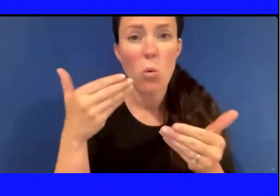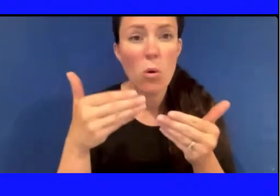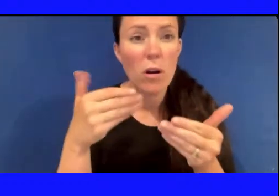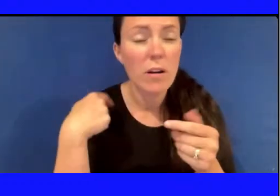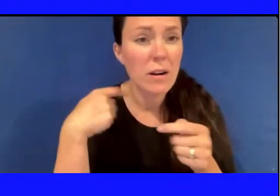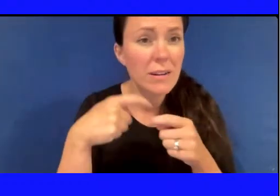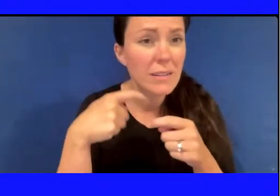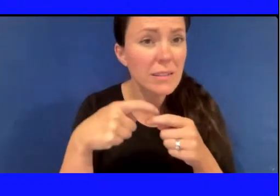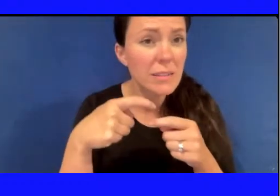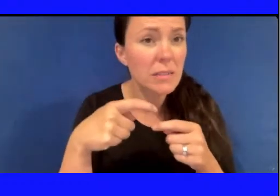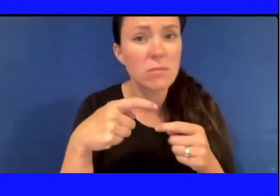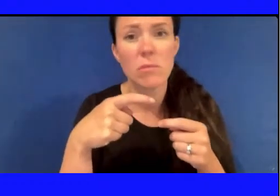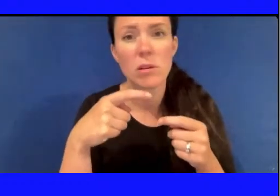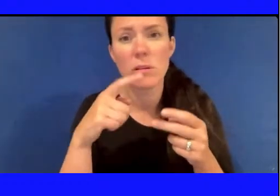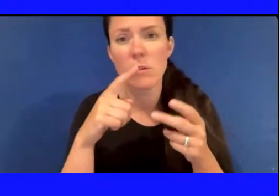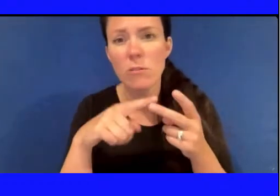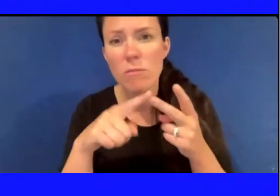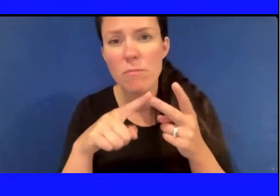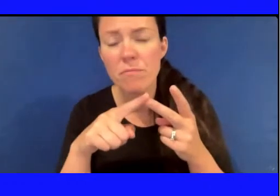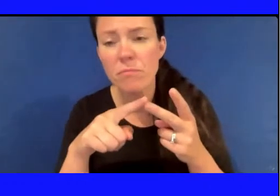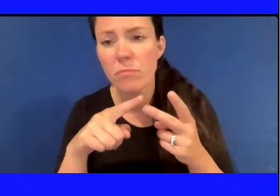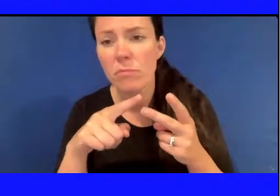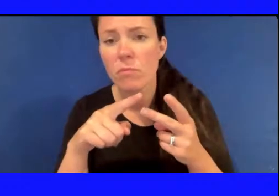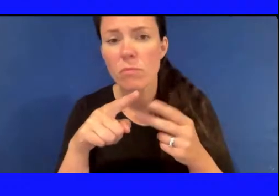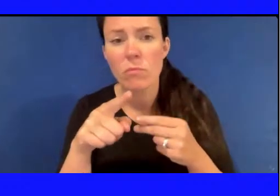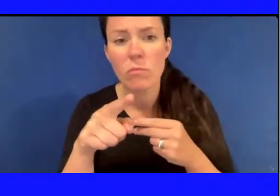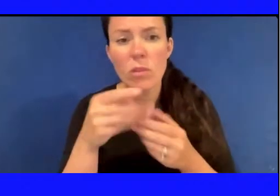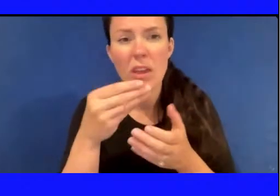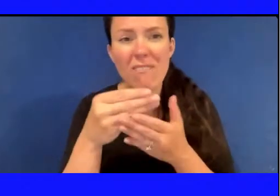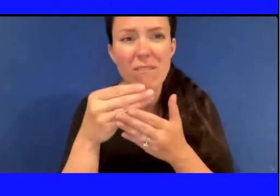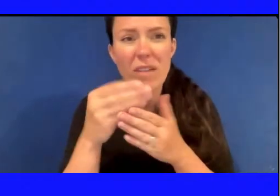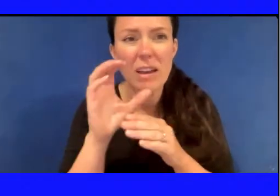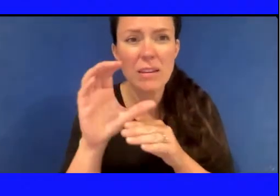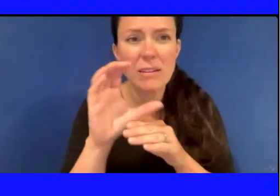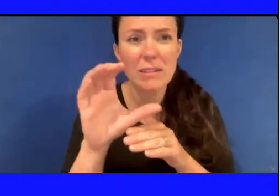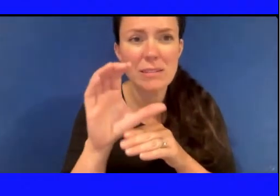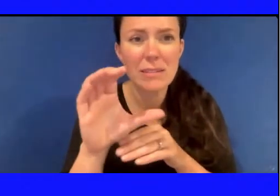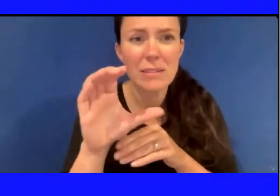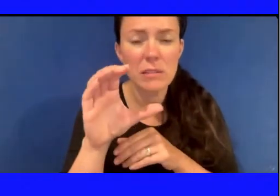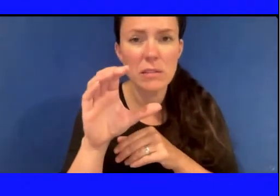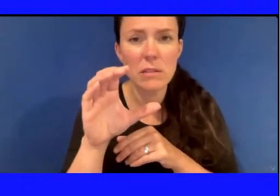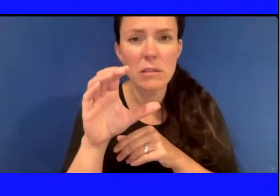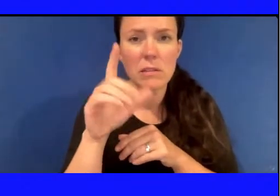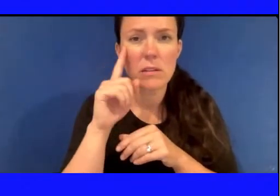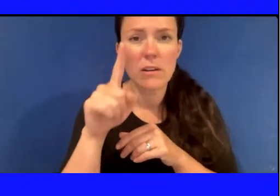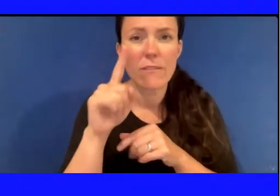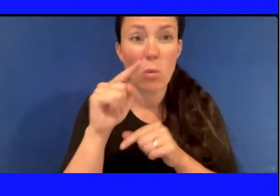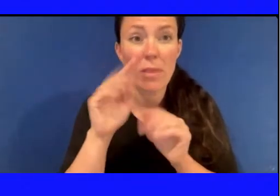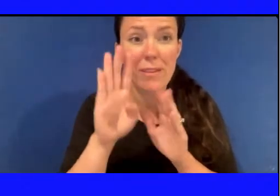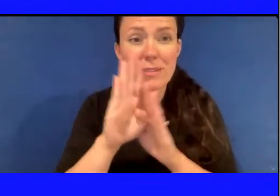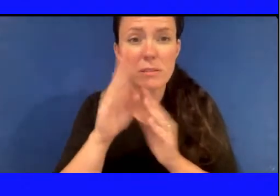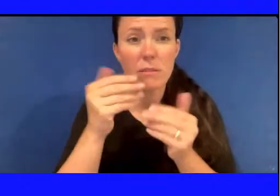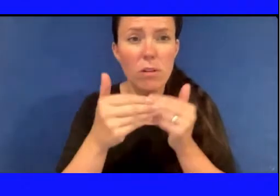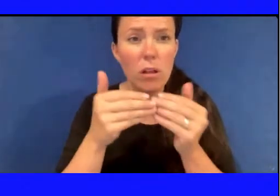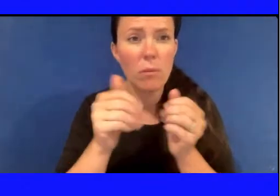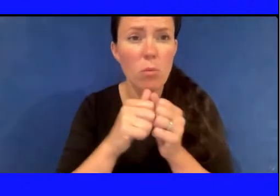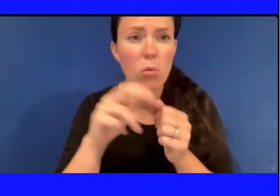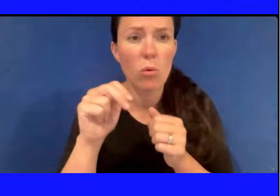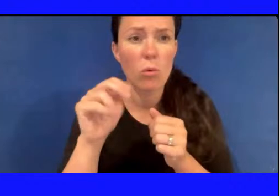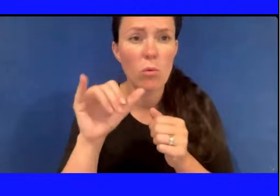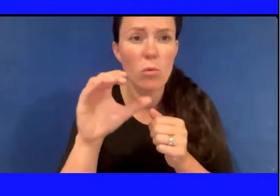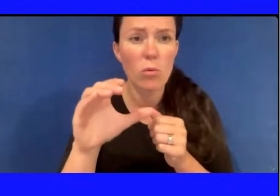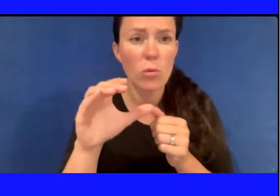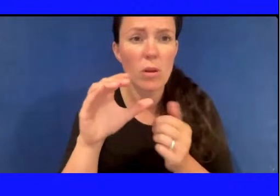limited to getting capital, financing, and getting in the main pipeline of the development process in New York City, and especially